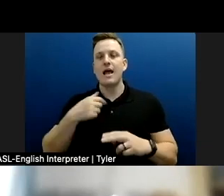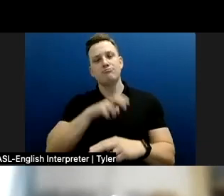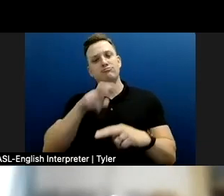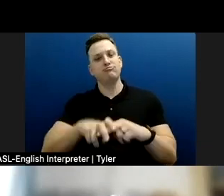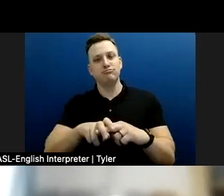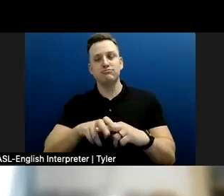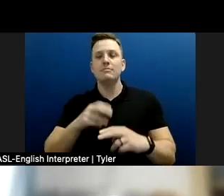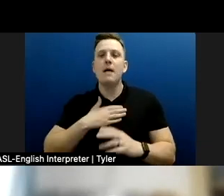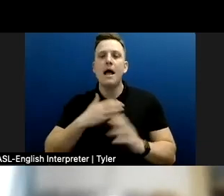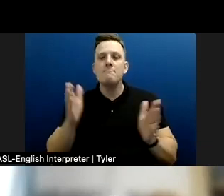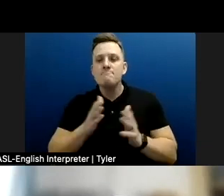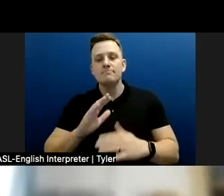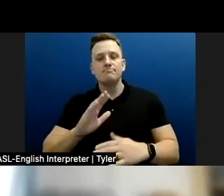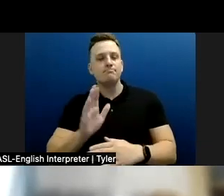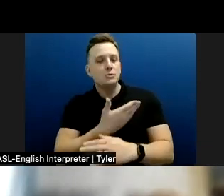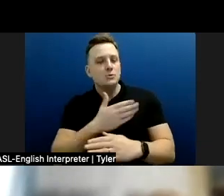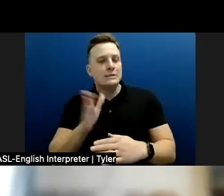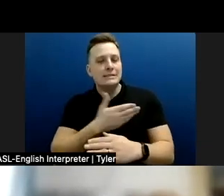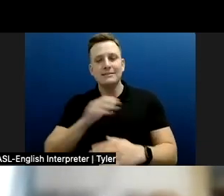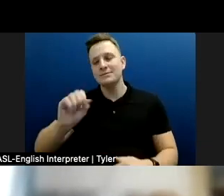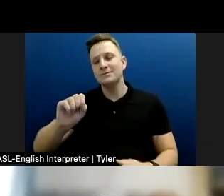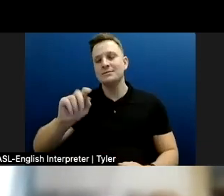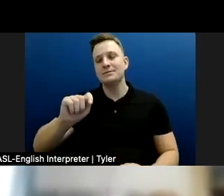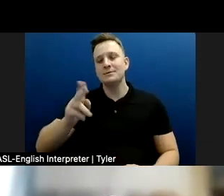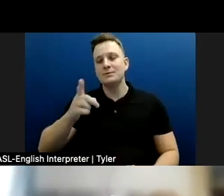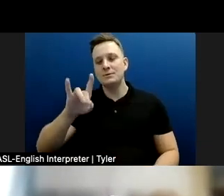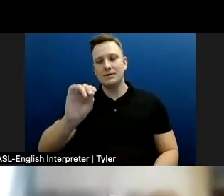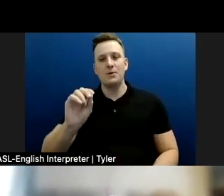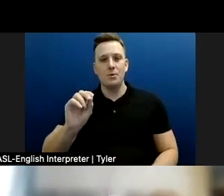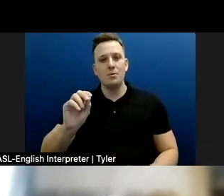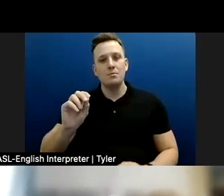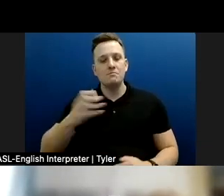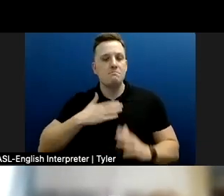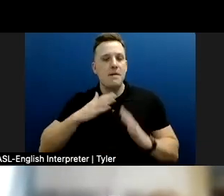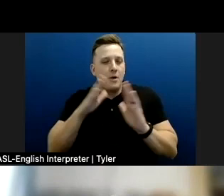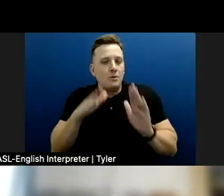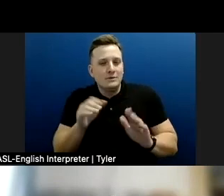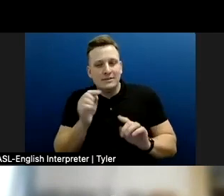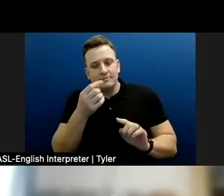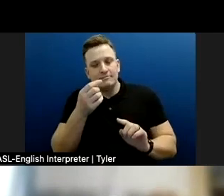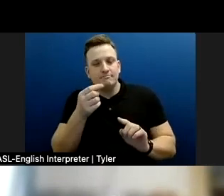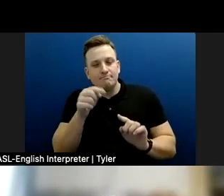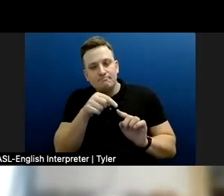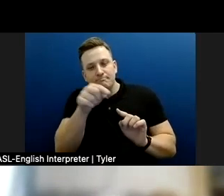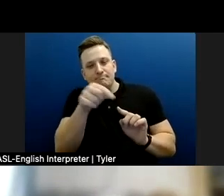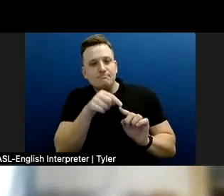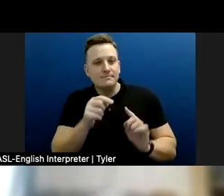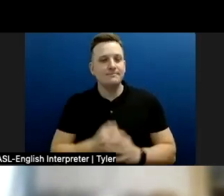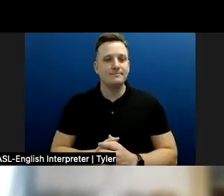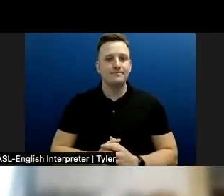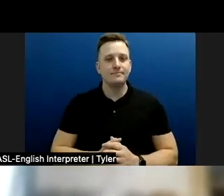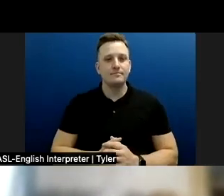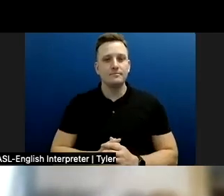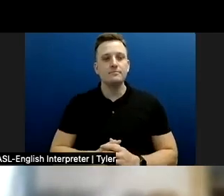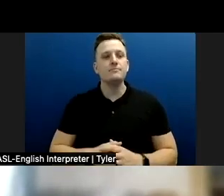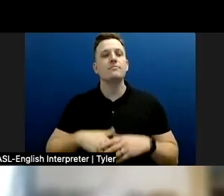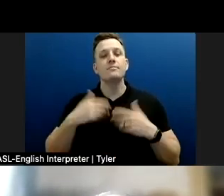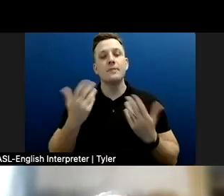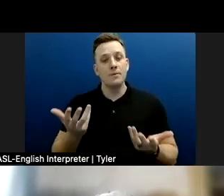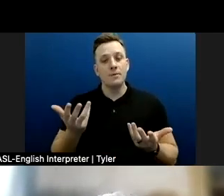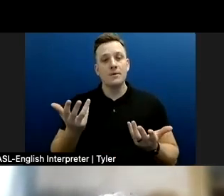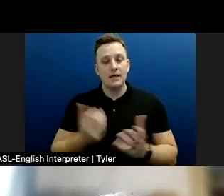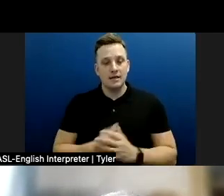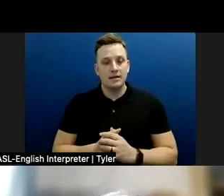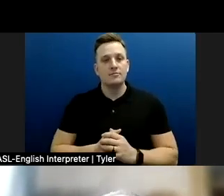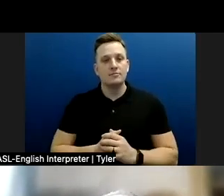music studio in a house not very far from there at the moment. So I said